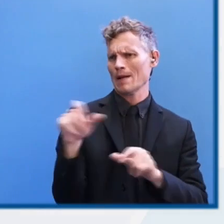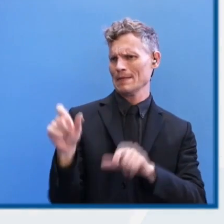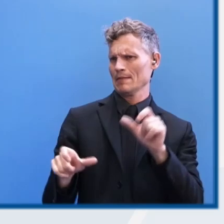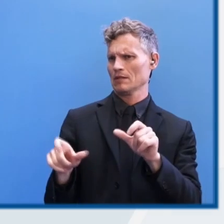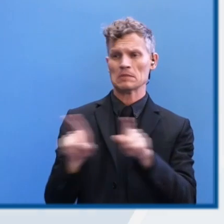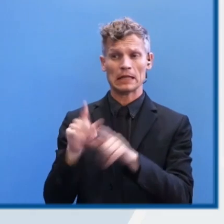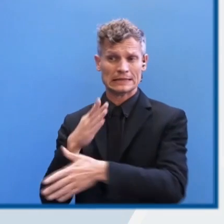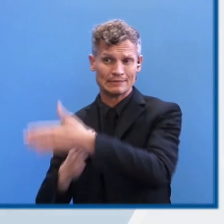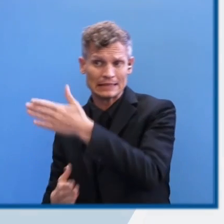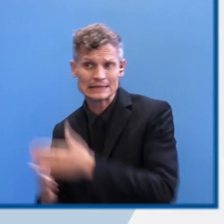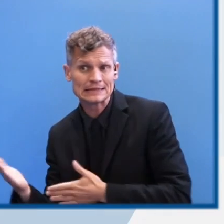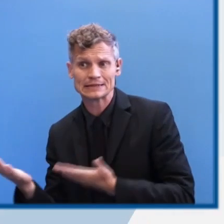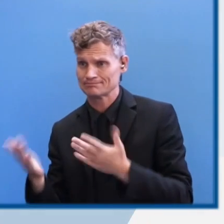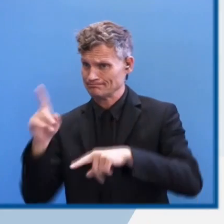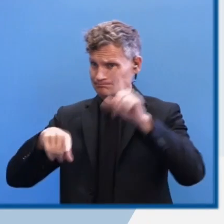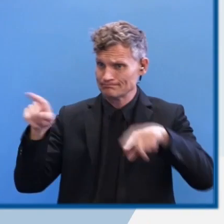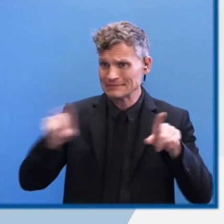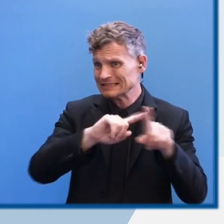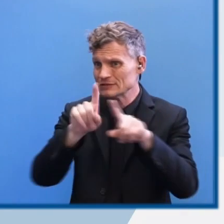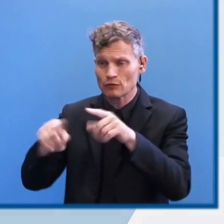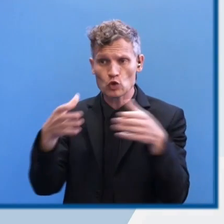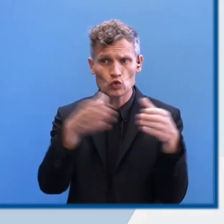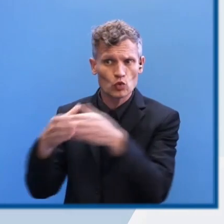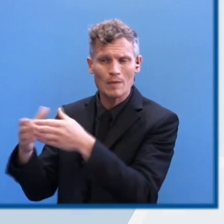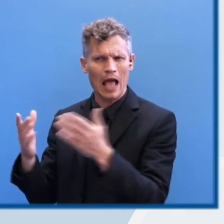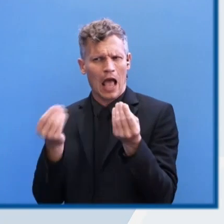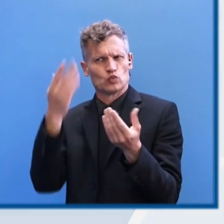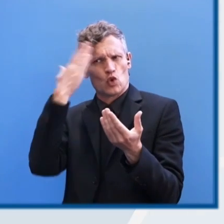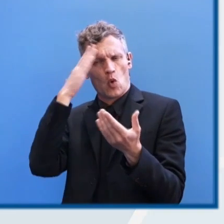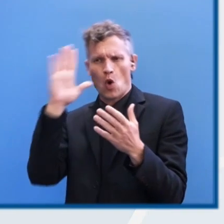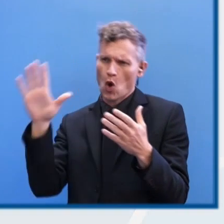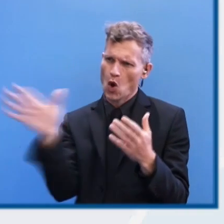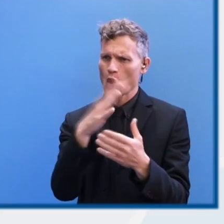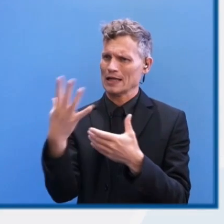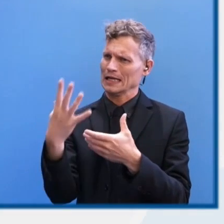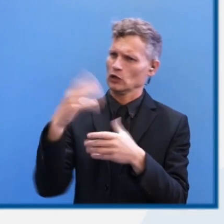do you make sure that nobody is left behind? How do you make sure everyone is included?